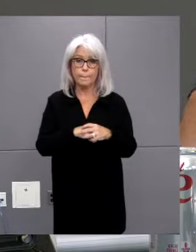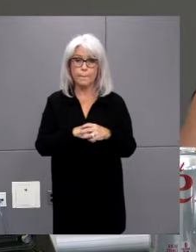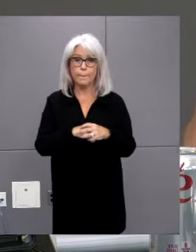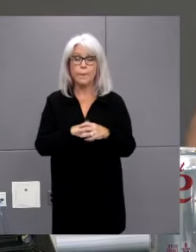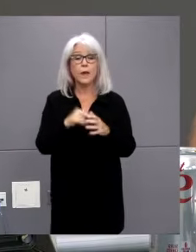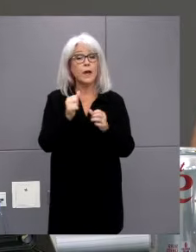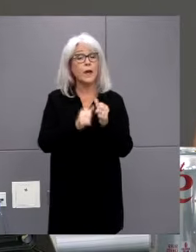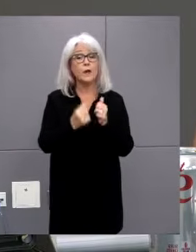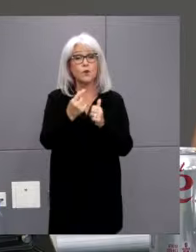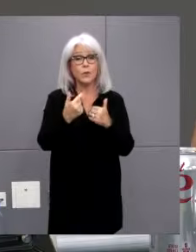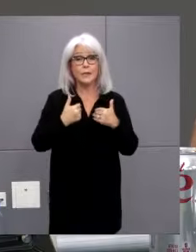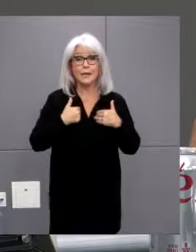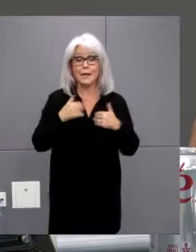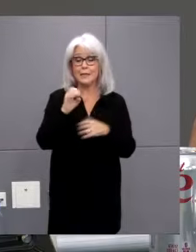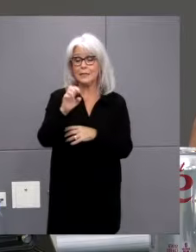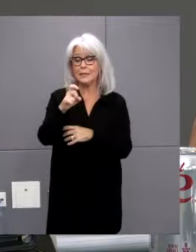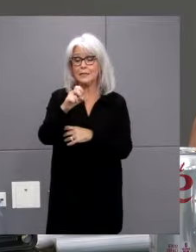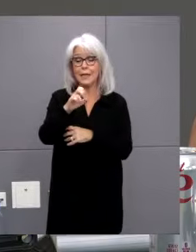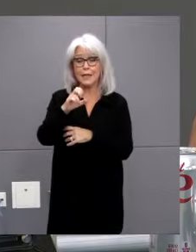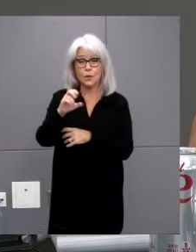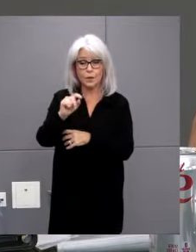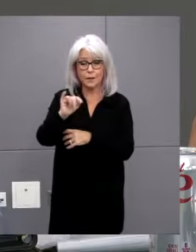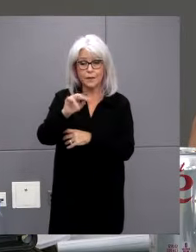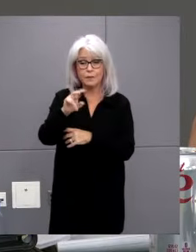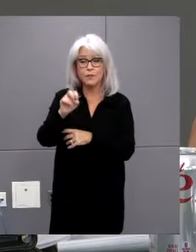Everybody has the executive summary